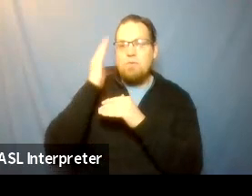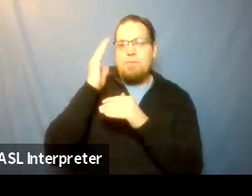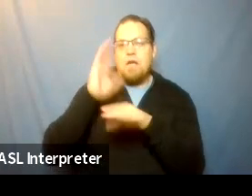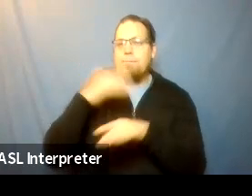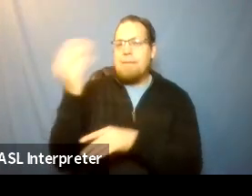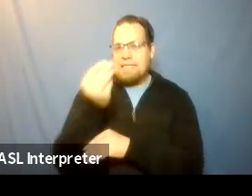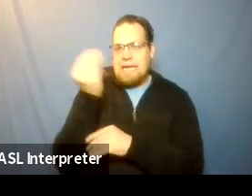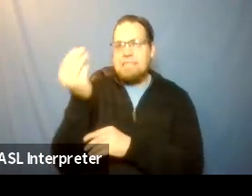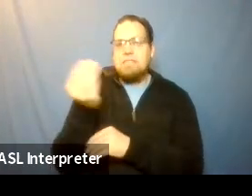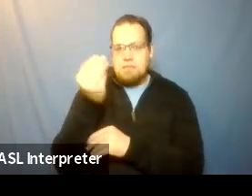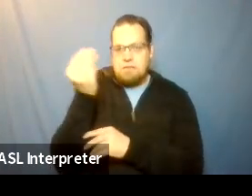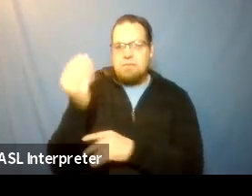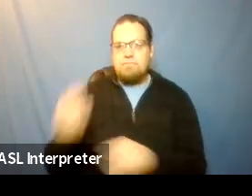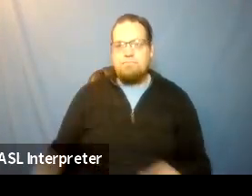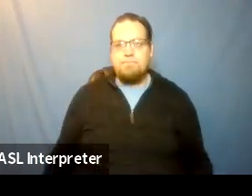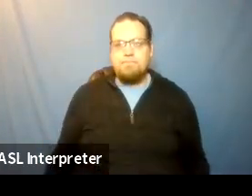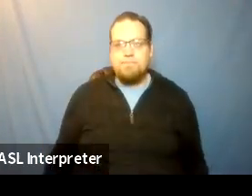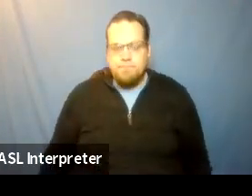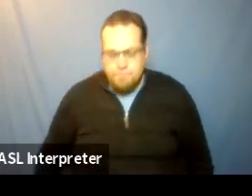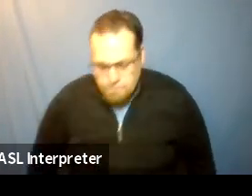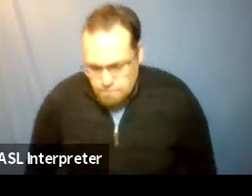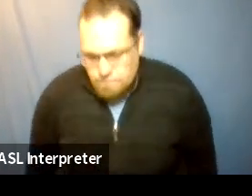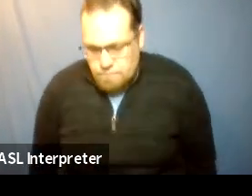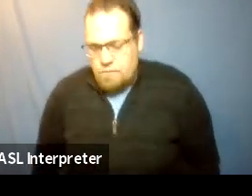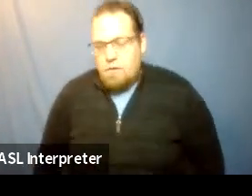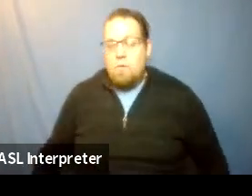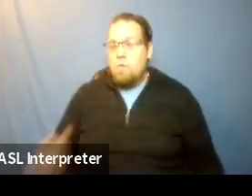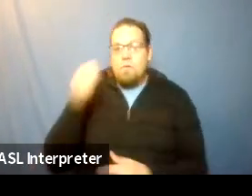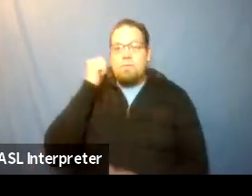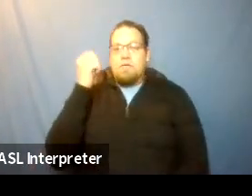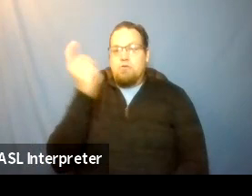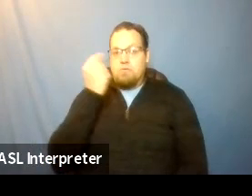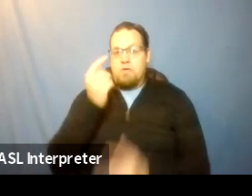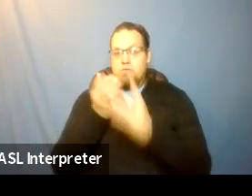Mondays. But it won't be through Tuesday through Friday.